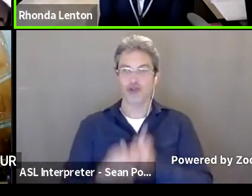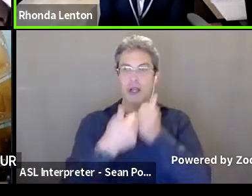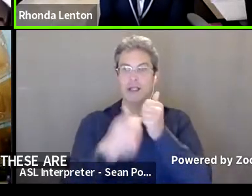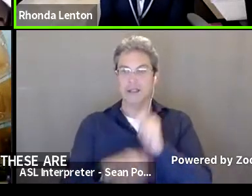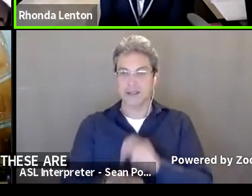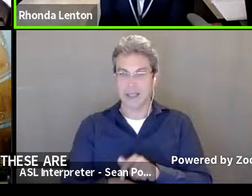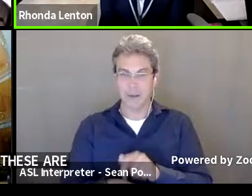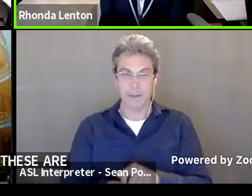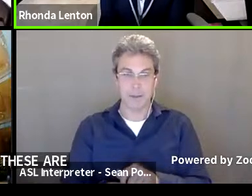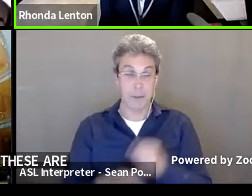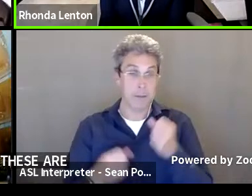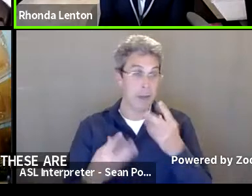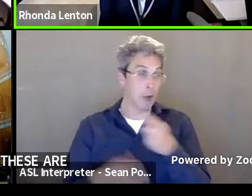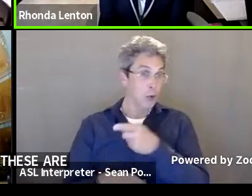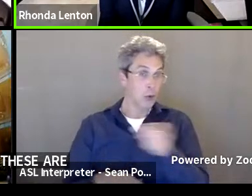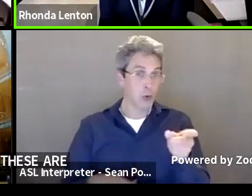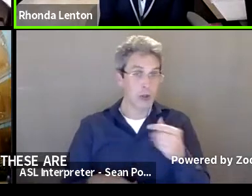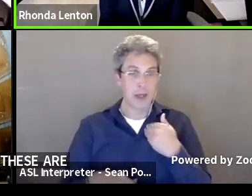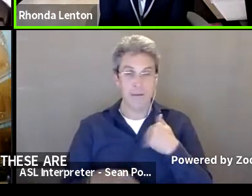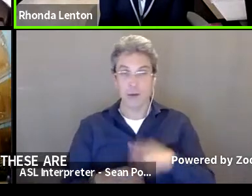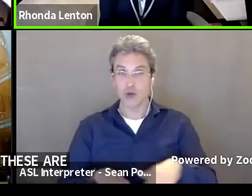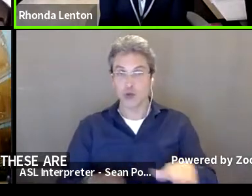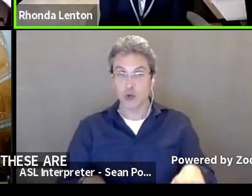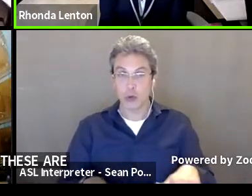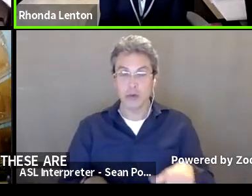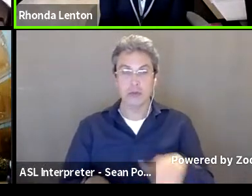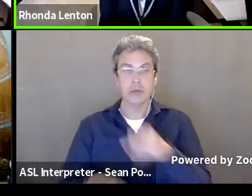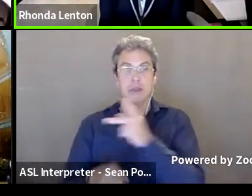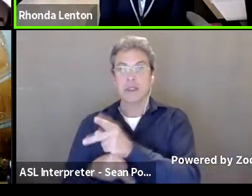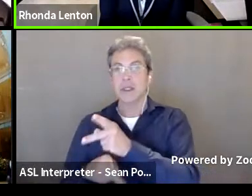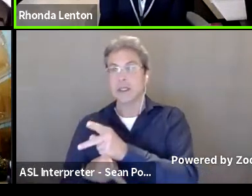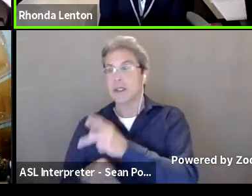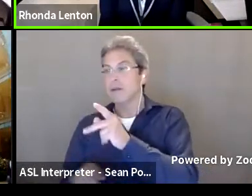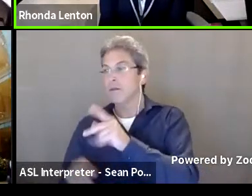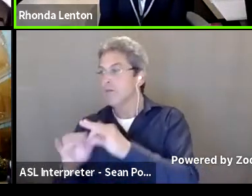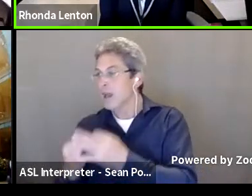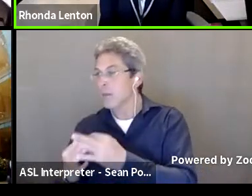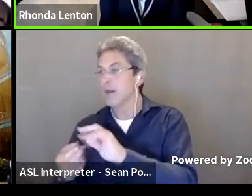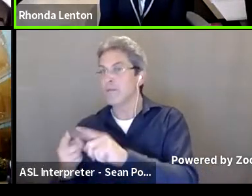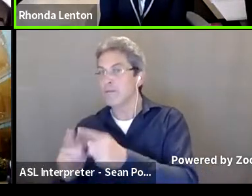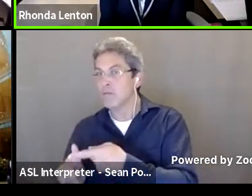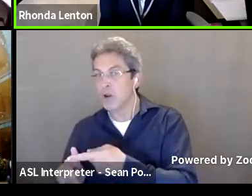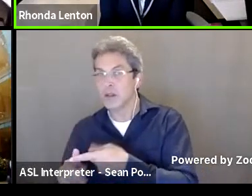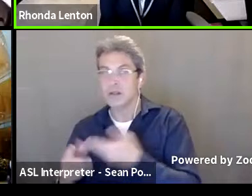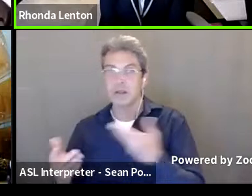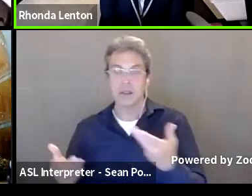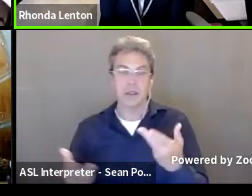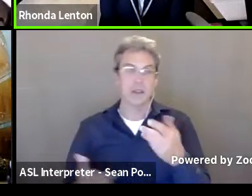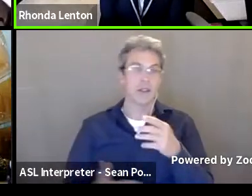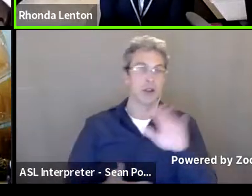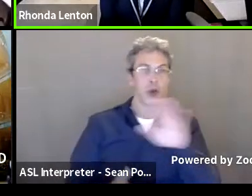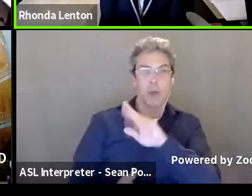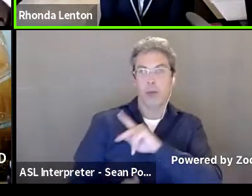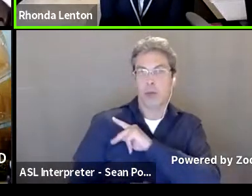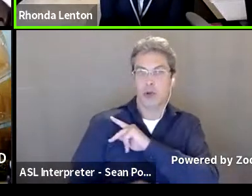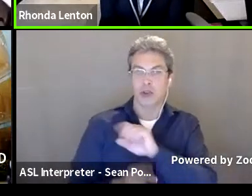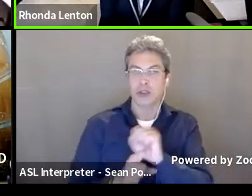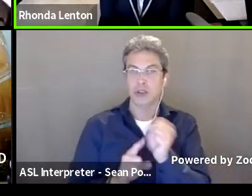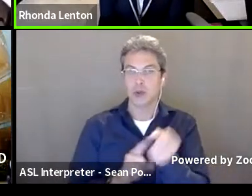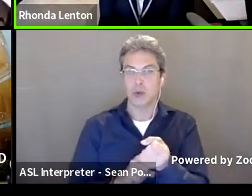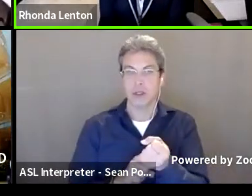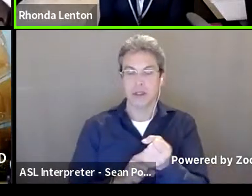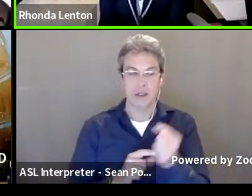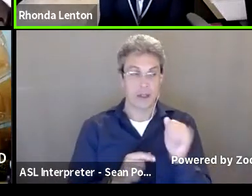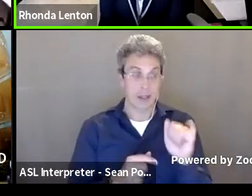after children, other loved ones. Some of you obviously may have personal circumstances which are more